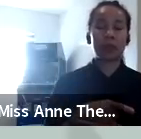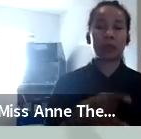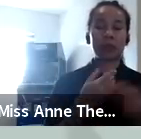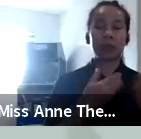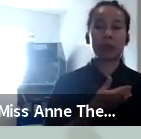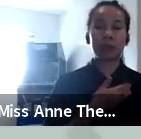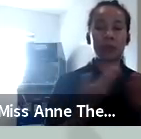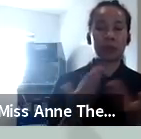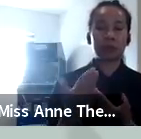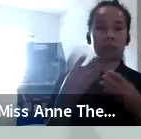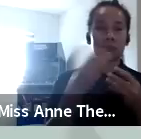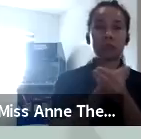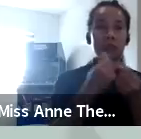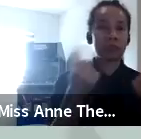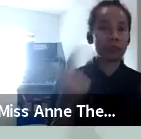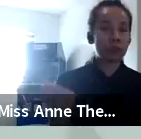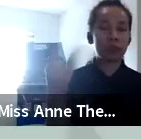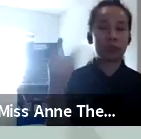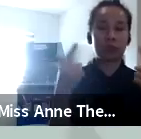We brought out solutions